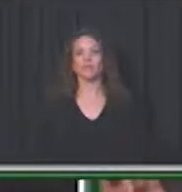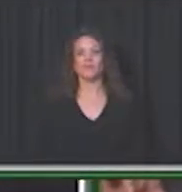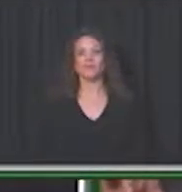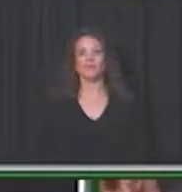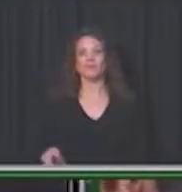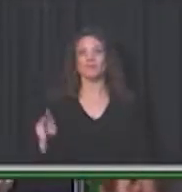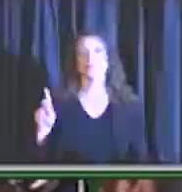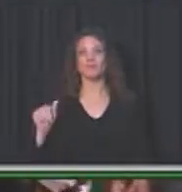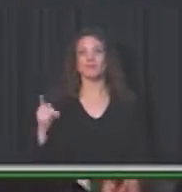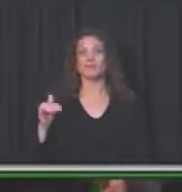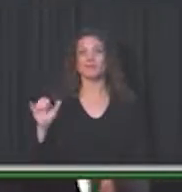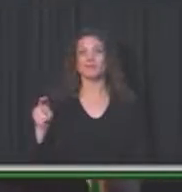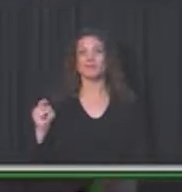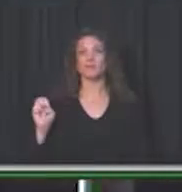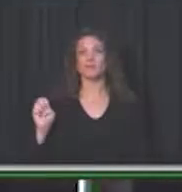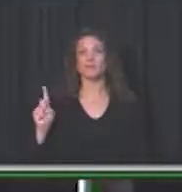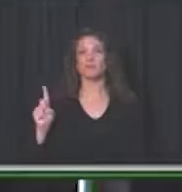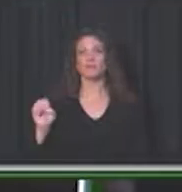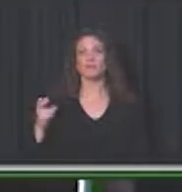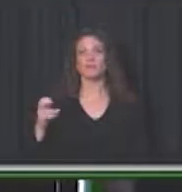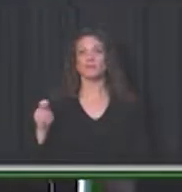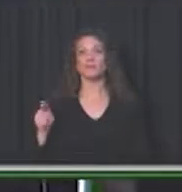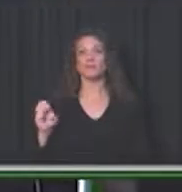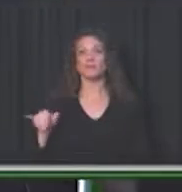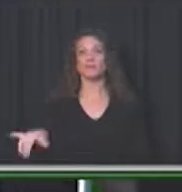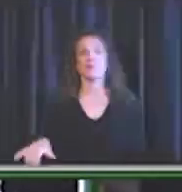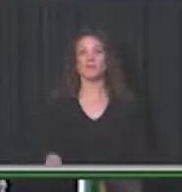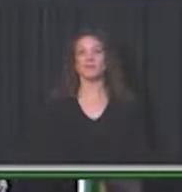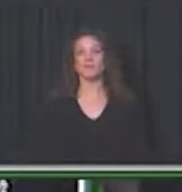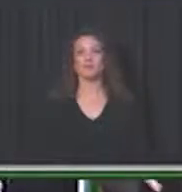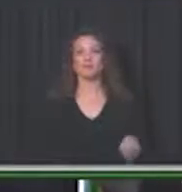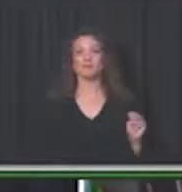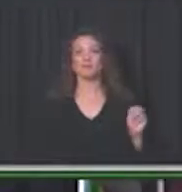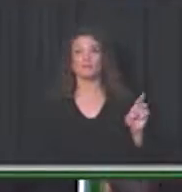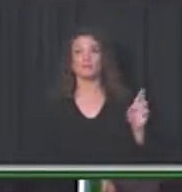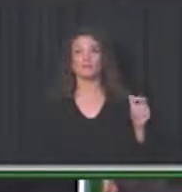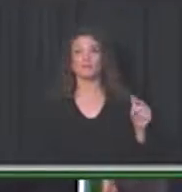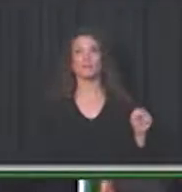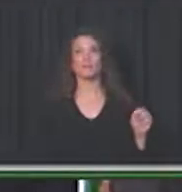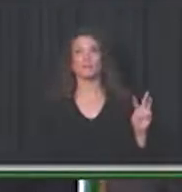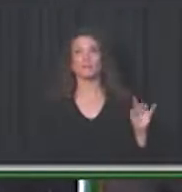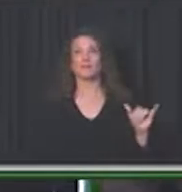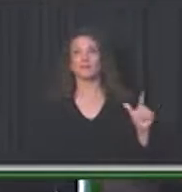Kathleen Noel Dehone. Morgan Elizabeth Wilson.